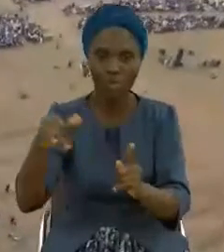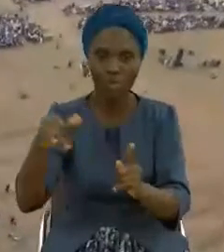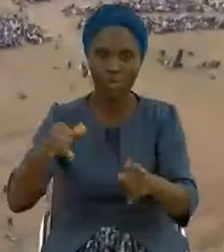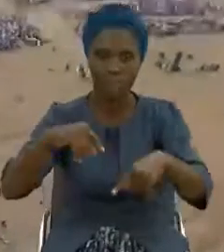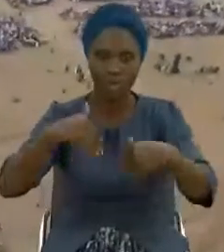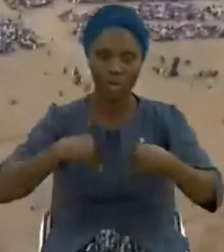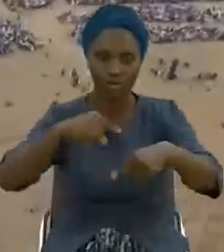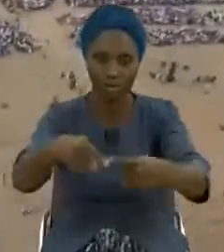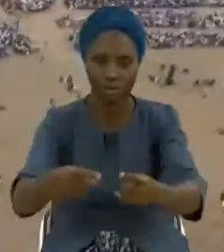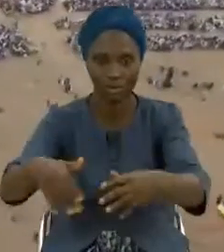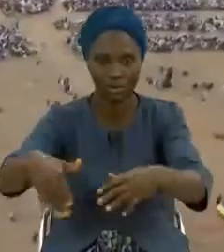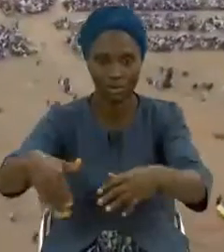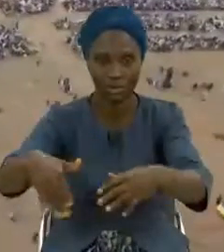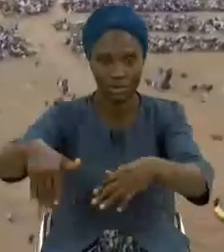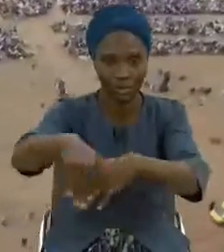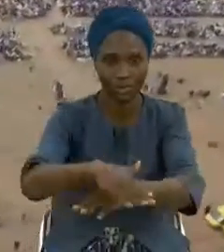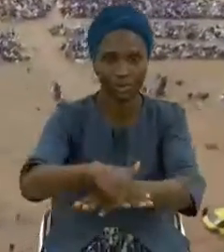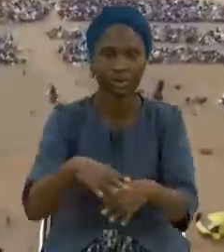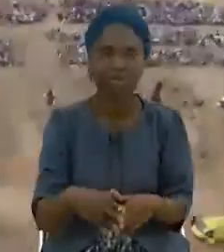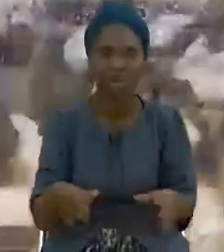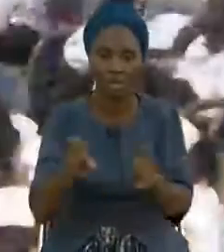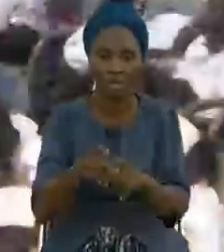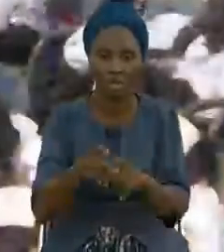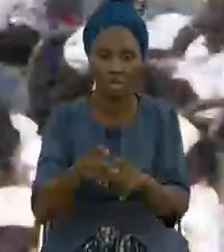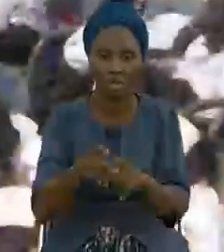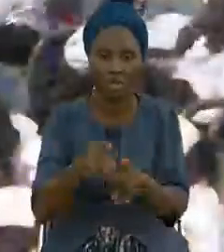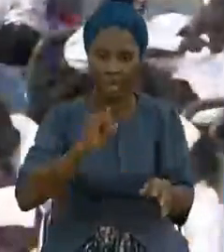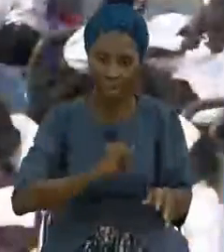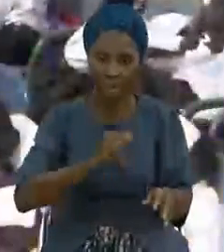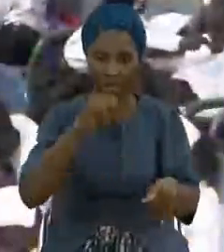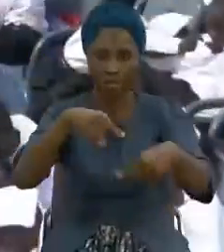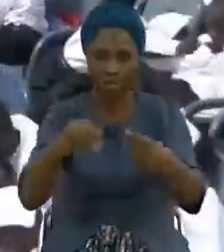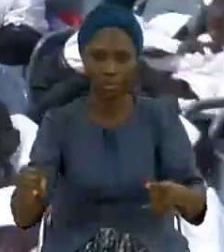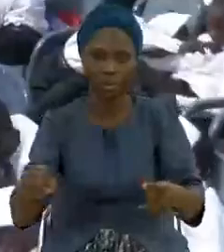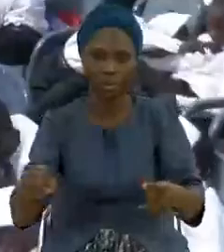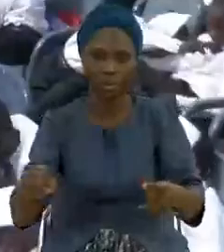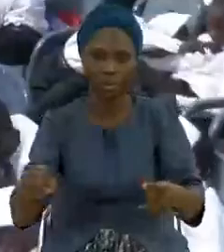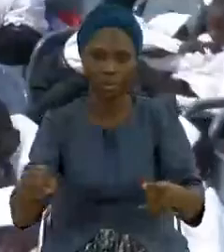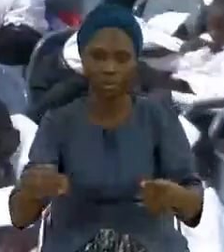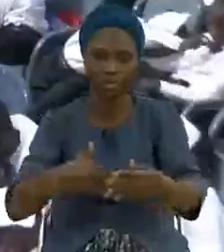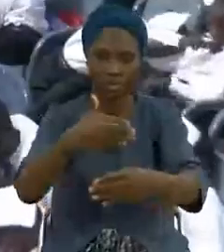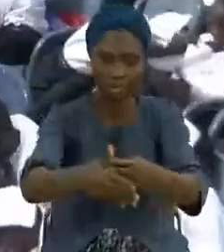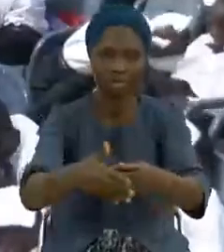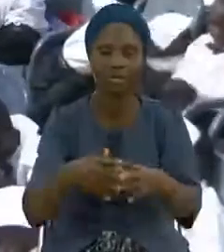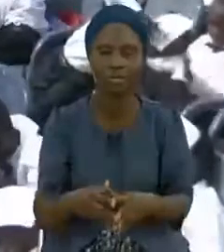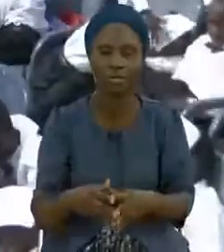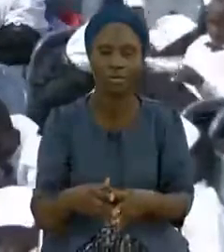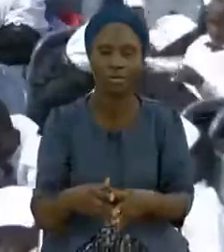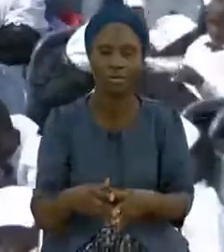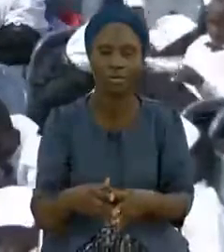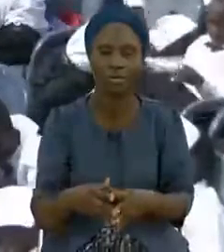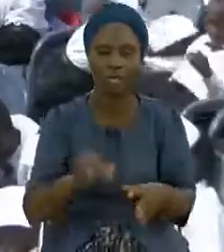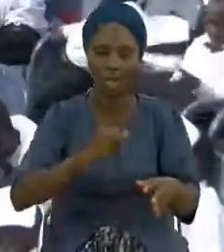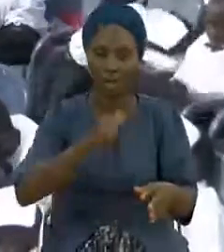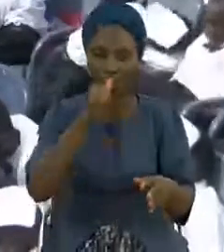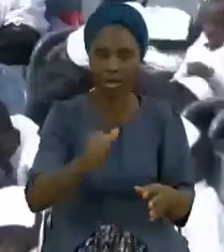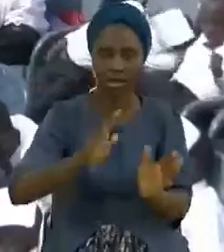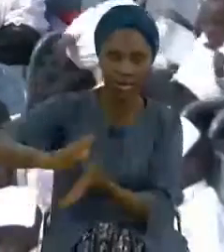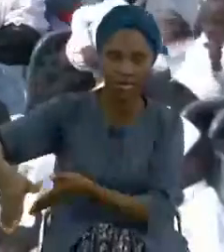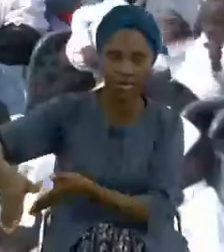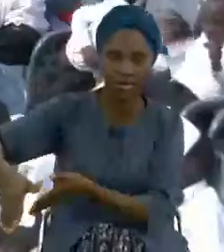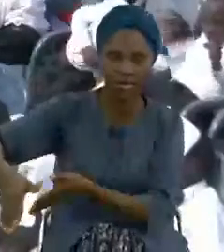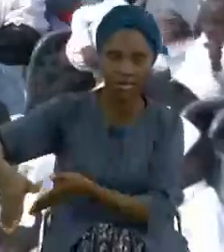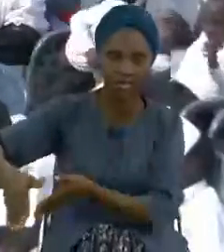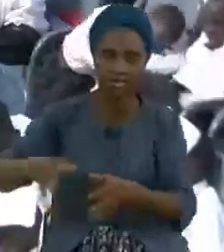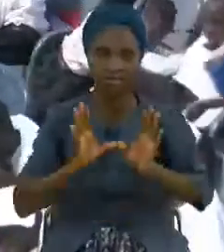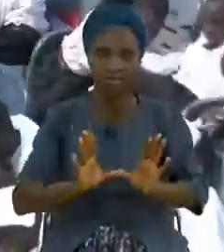say, like I am going over. I'm leaving fear behind. I am going over. I'm leaving